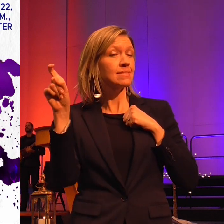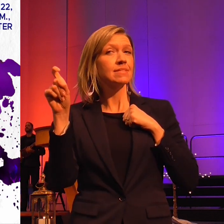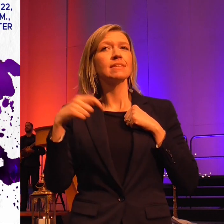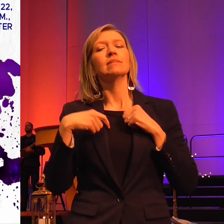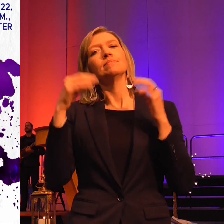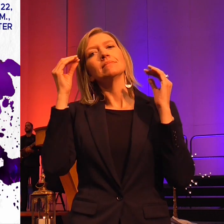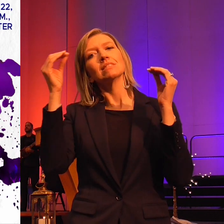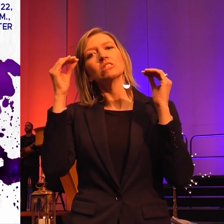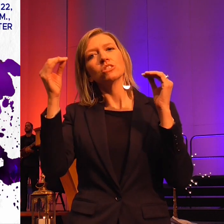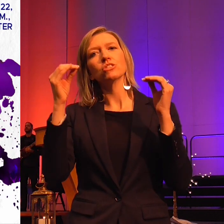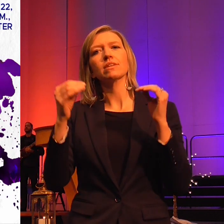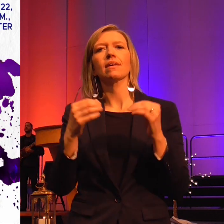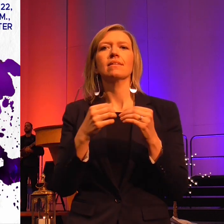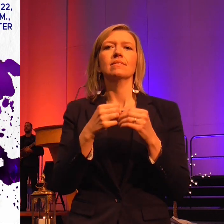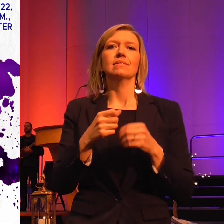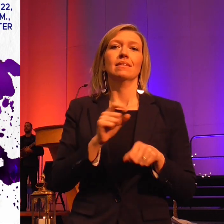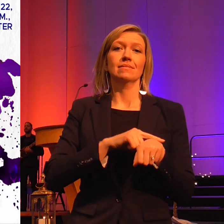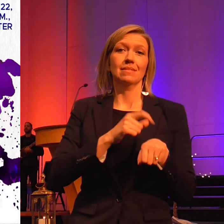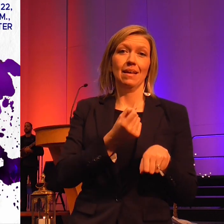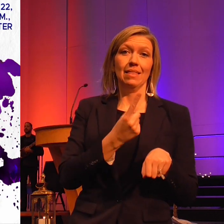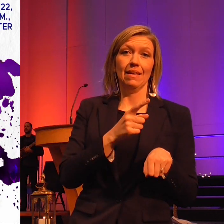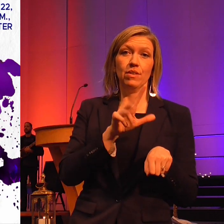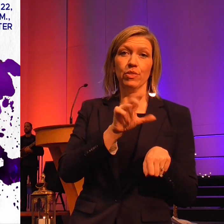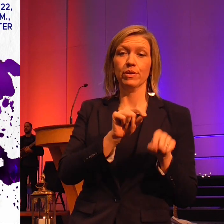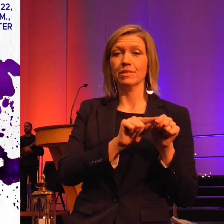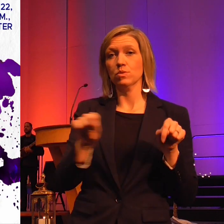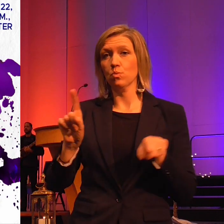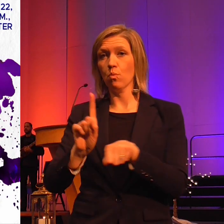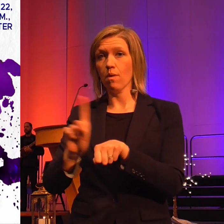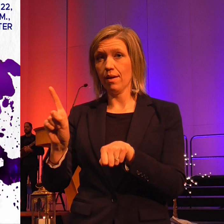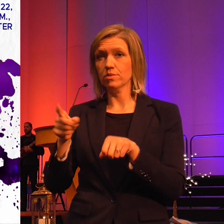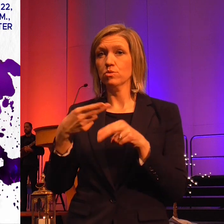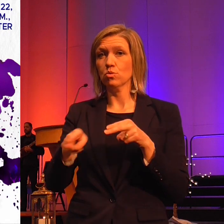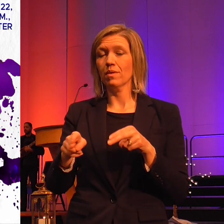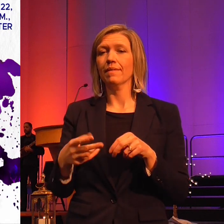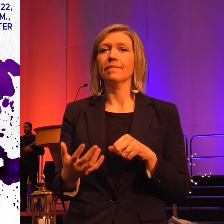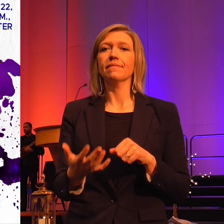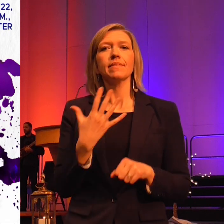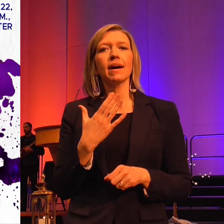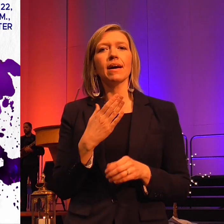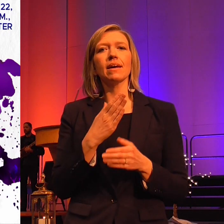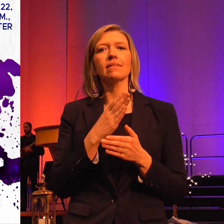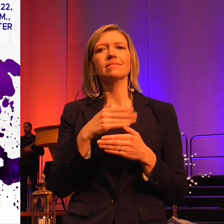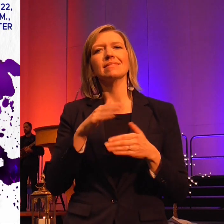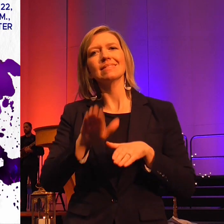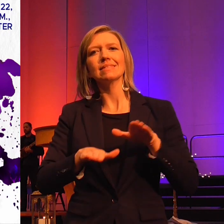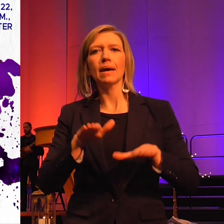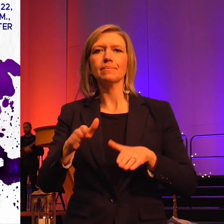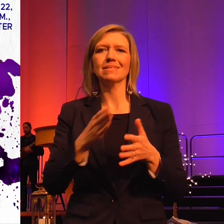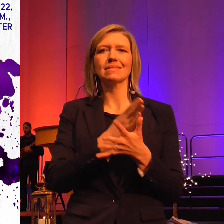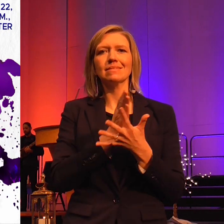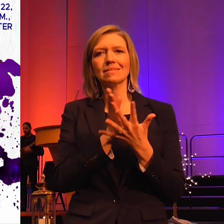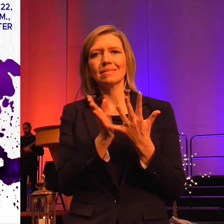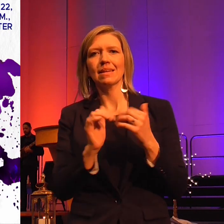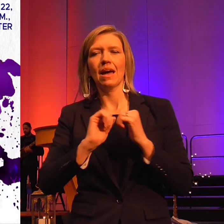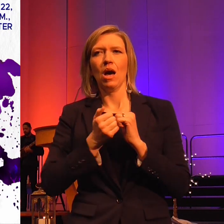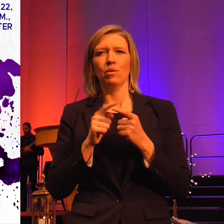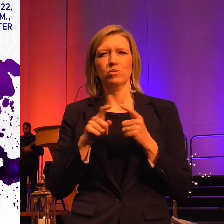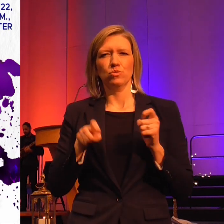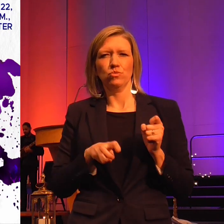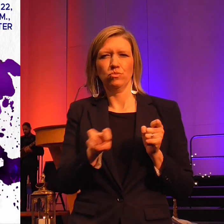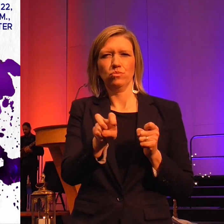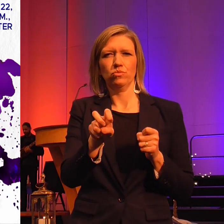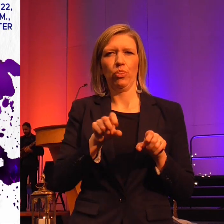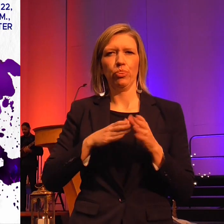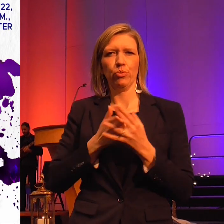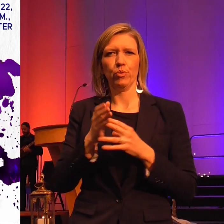teaching from 11:30 to 1, short period of time, the 5 steps of how to move through grief. And I might throw